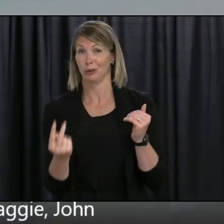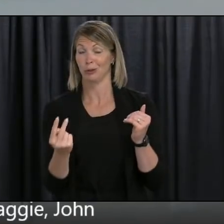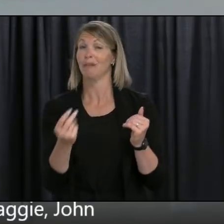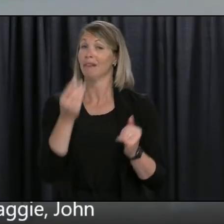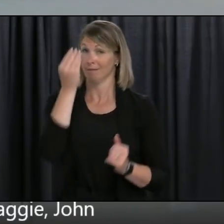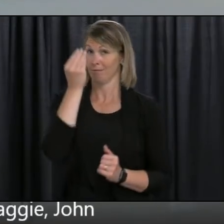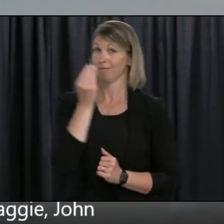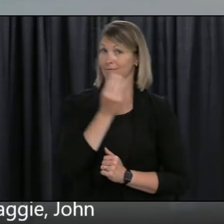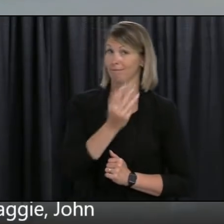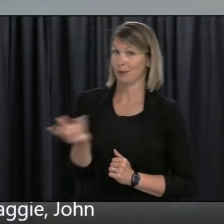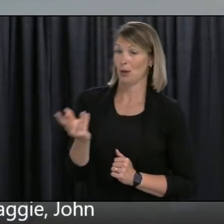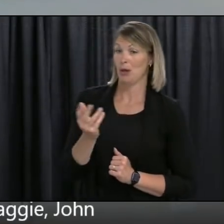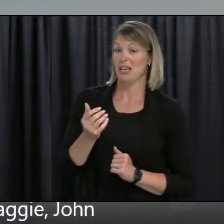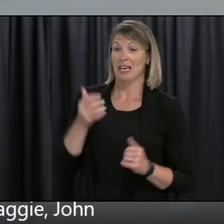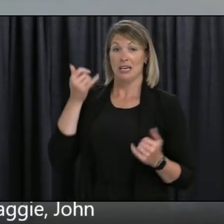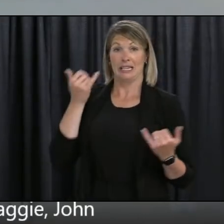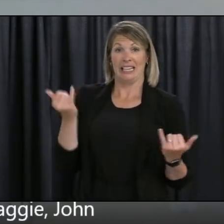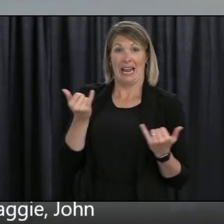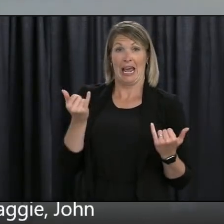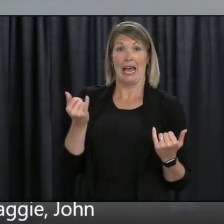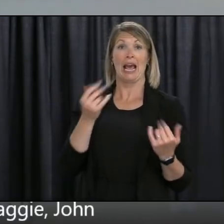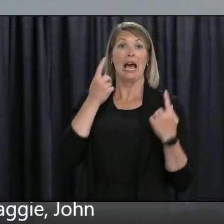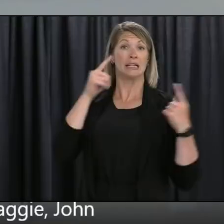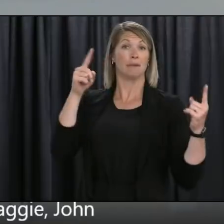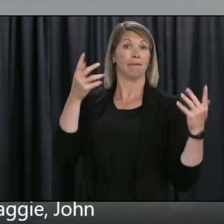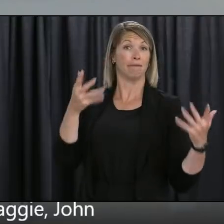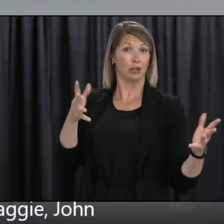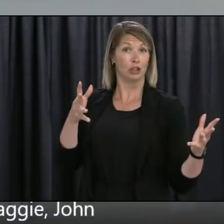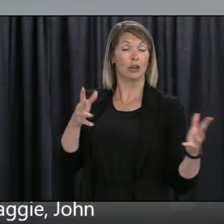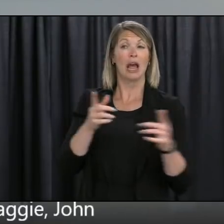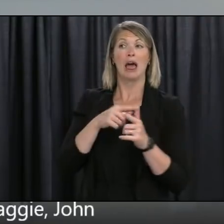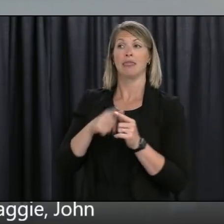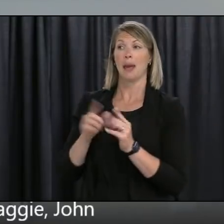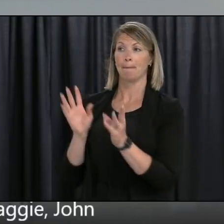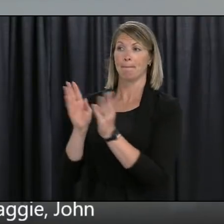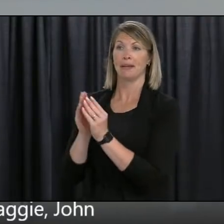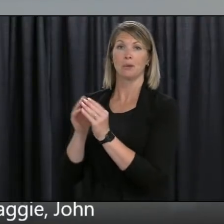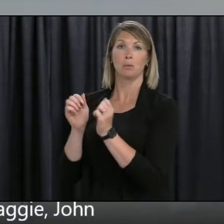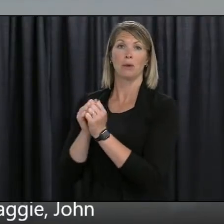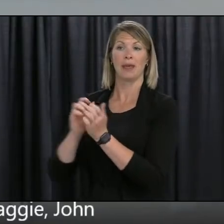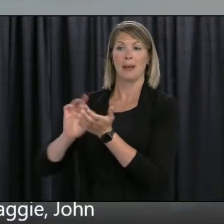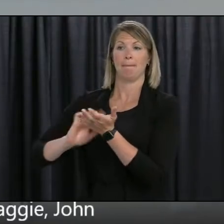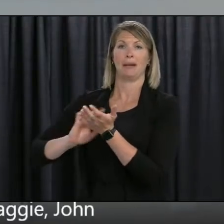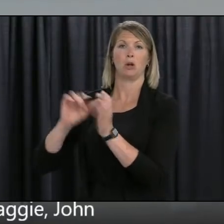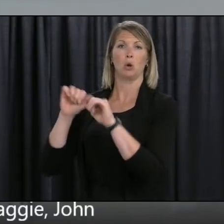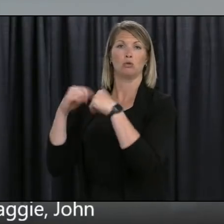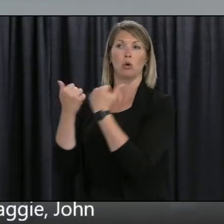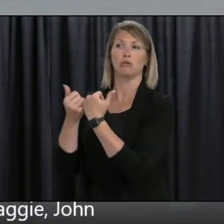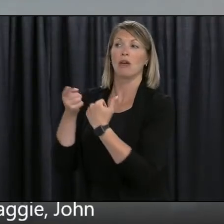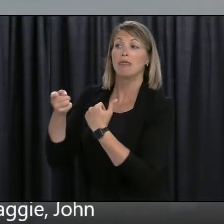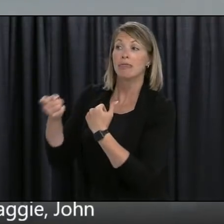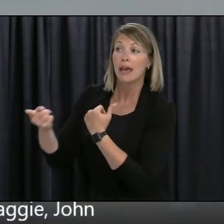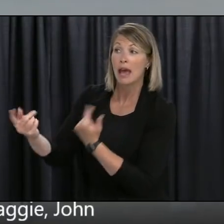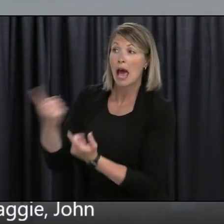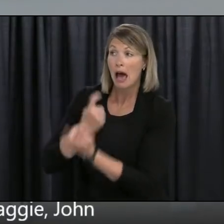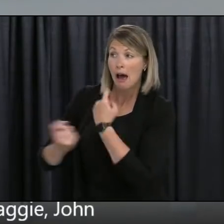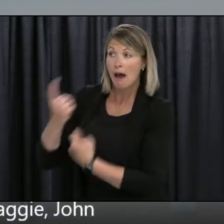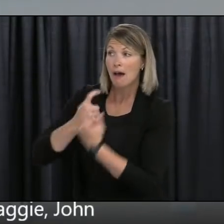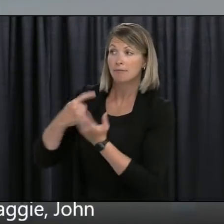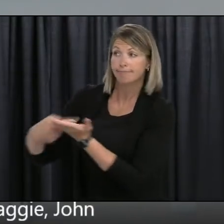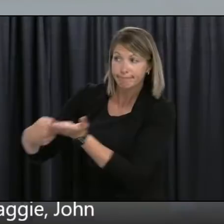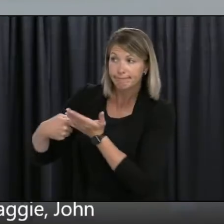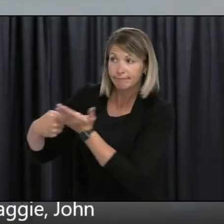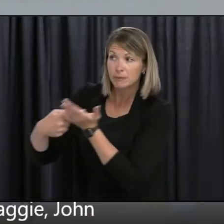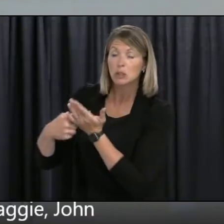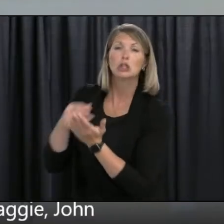a meeting with the Newfoundland and Labrador Medical Association to seek their input on how waiting lists and backlogs should